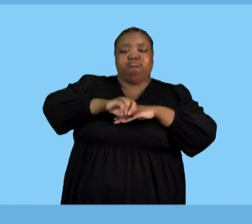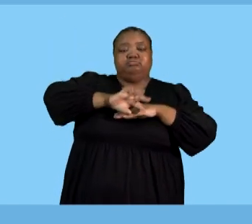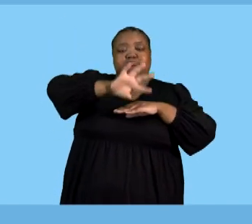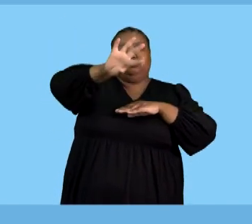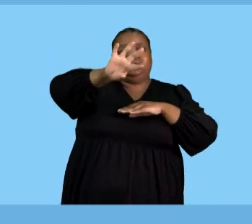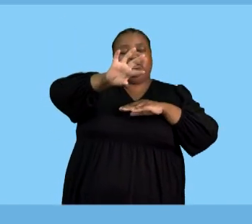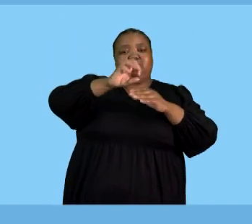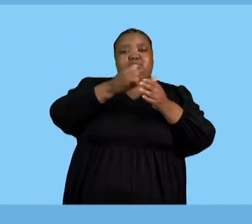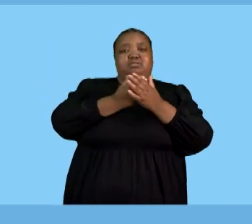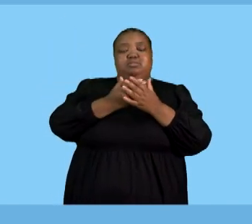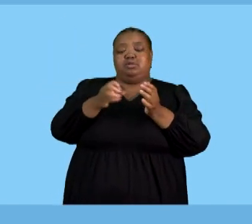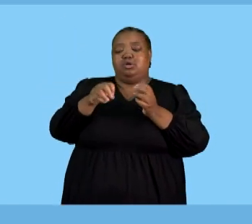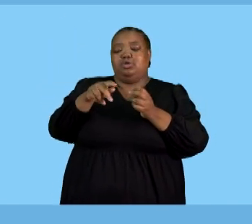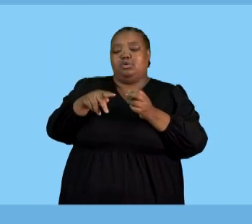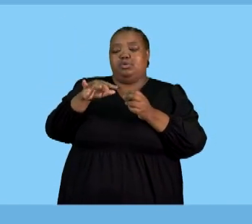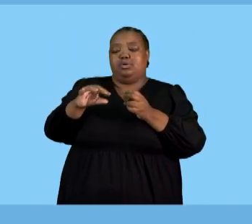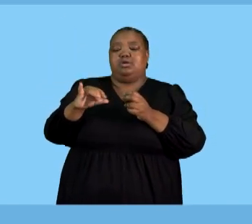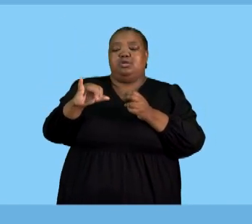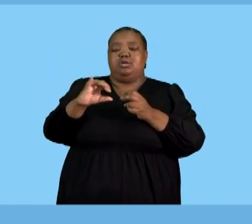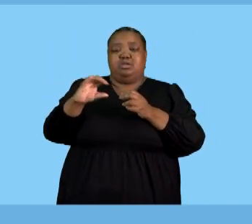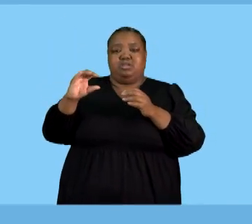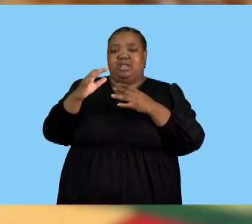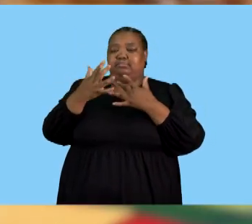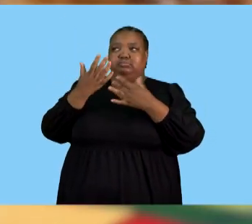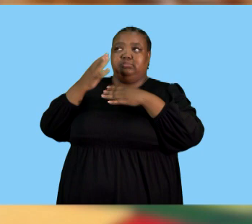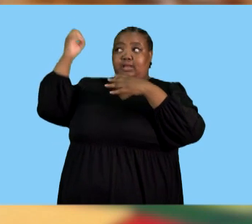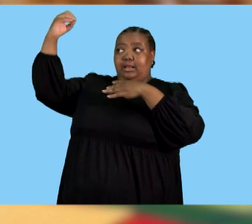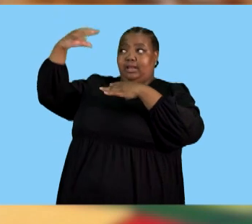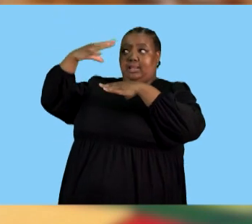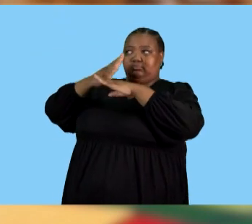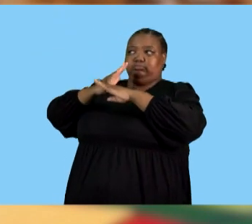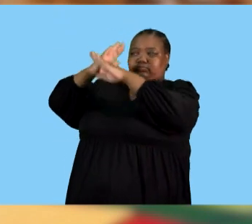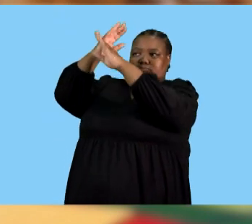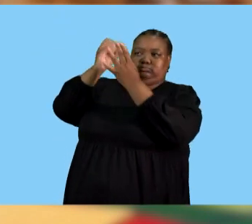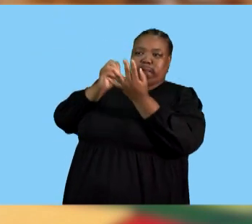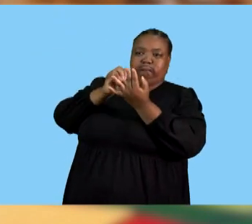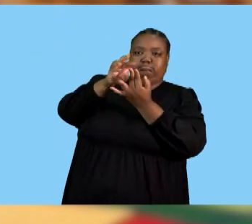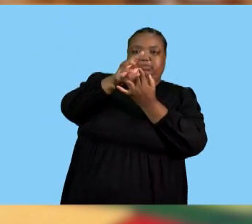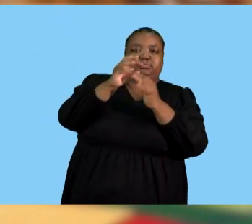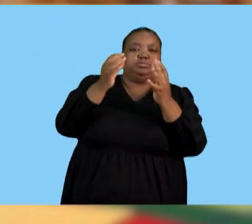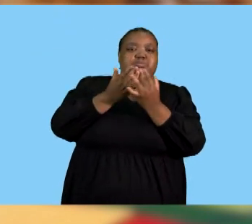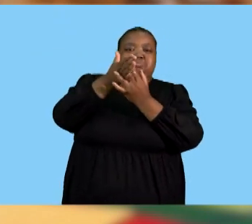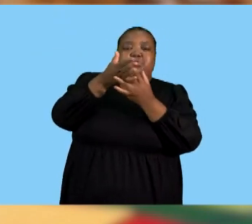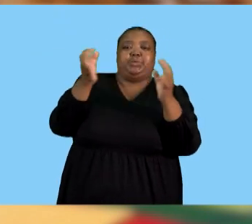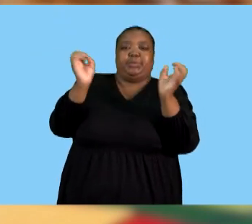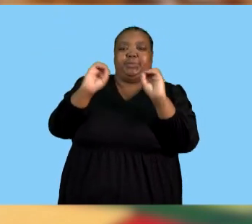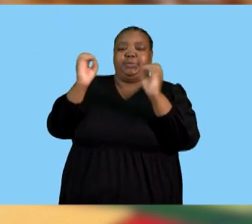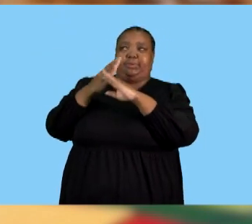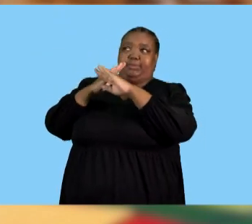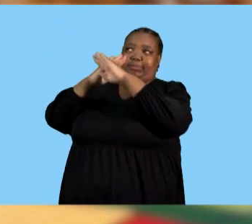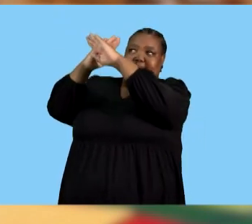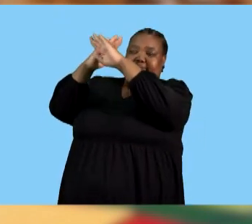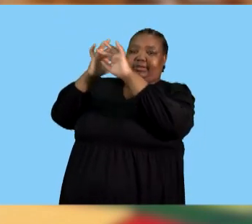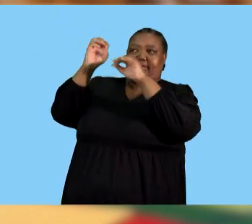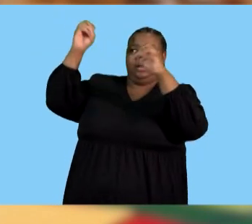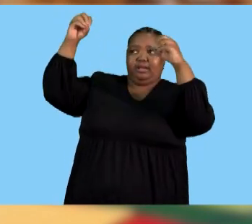is reflected. Whereas the opaque materials, they do not allow any light to be transmitted. So rather, they do not allow any light to